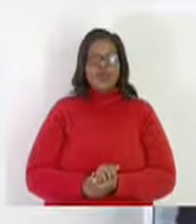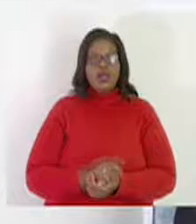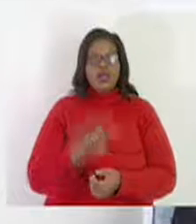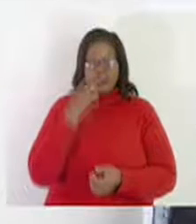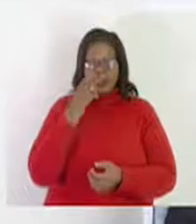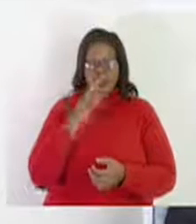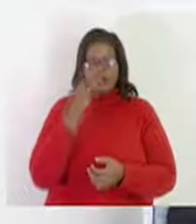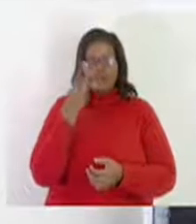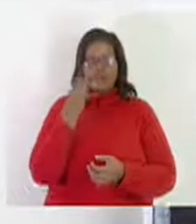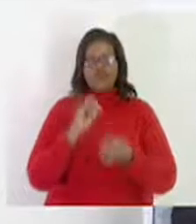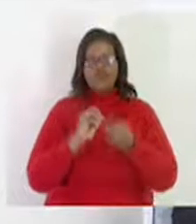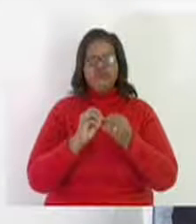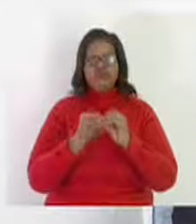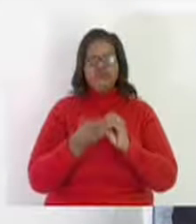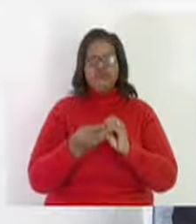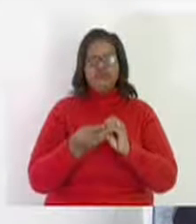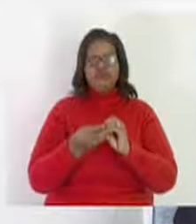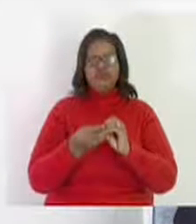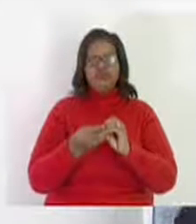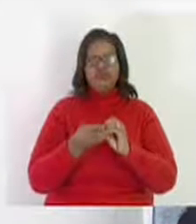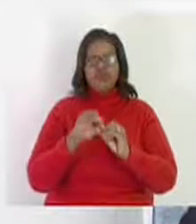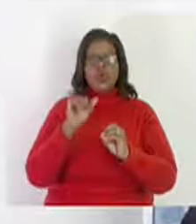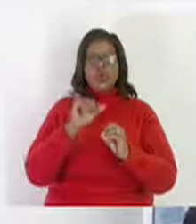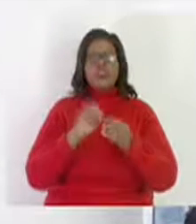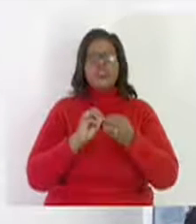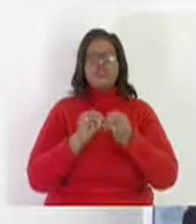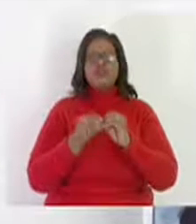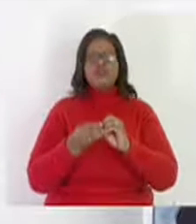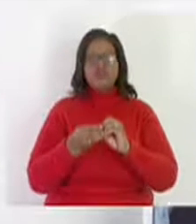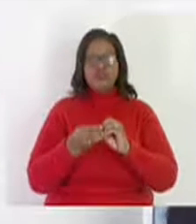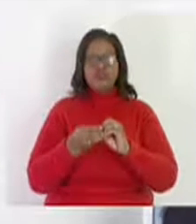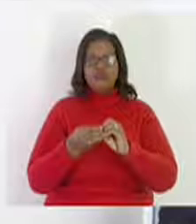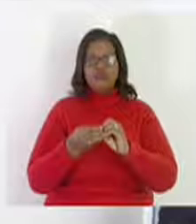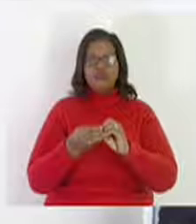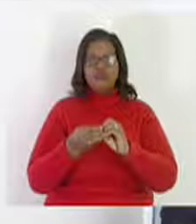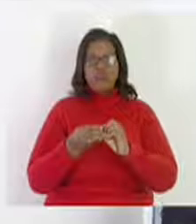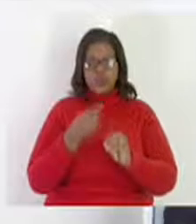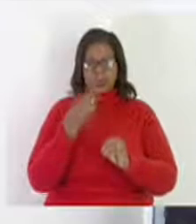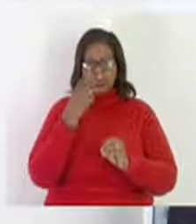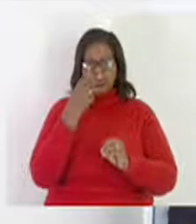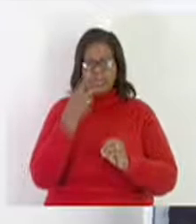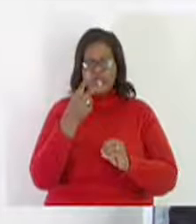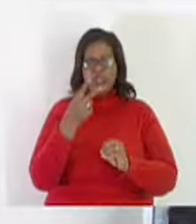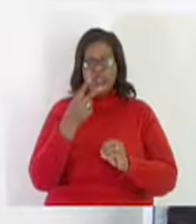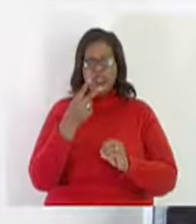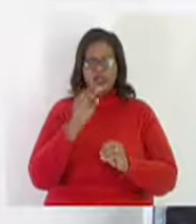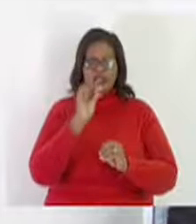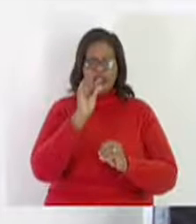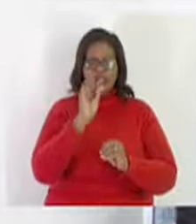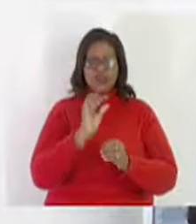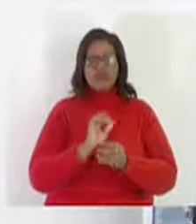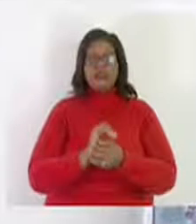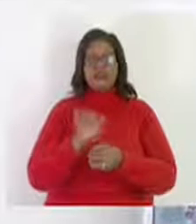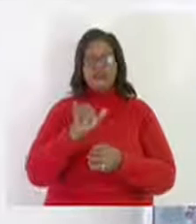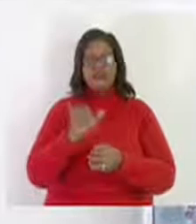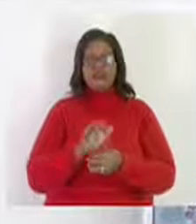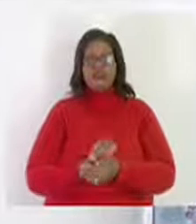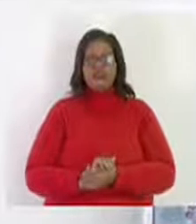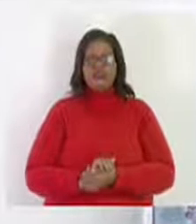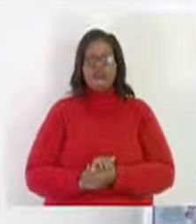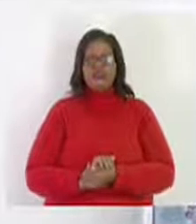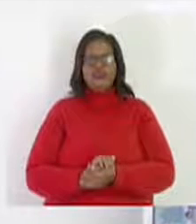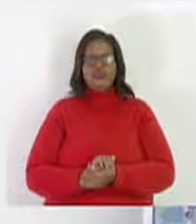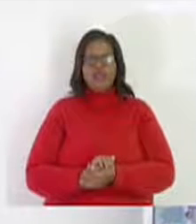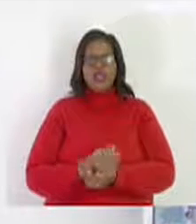numbers. Which number could you consider to be the smallest number? Here I'm